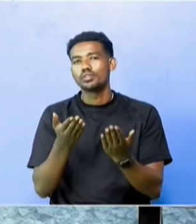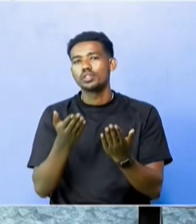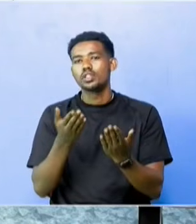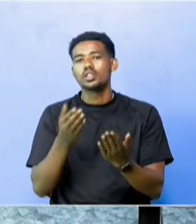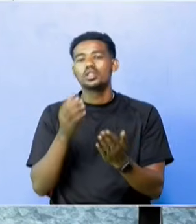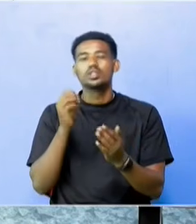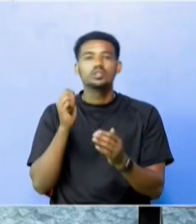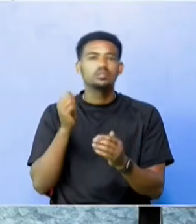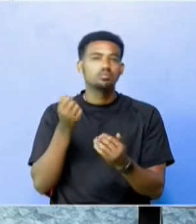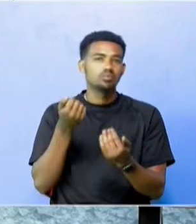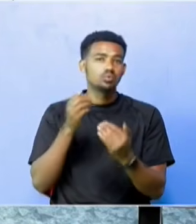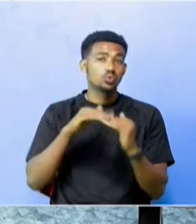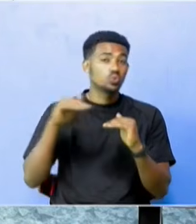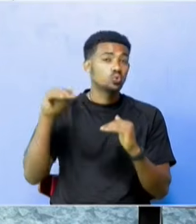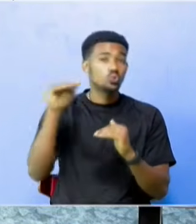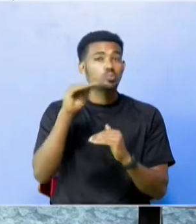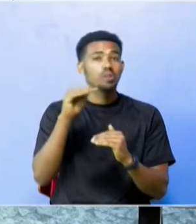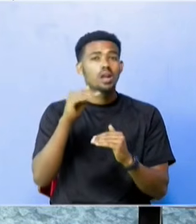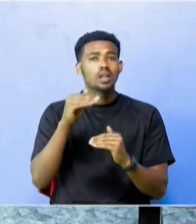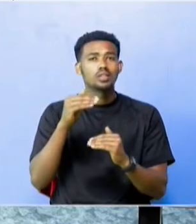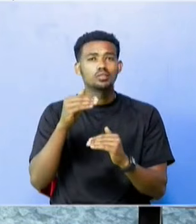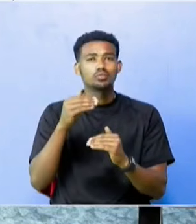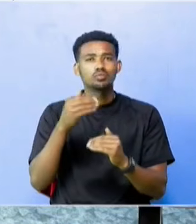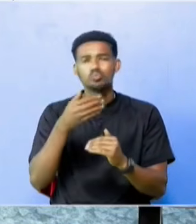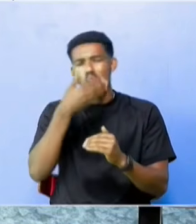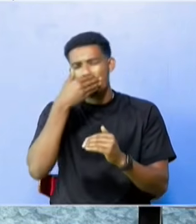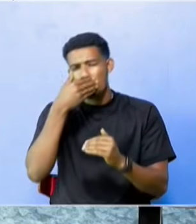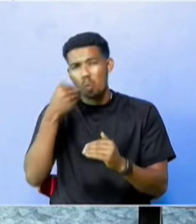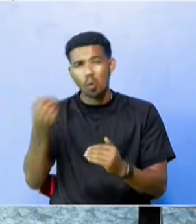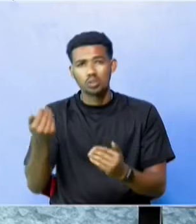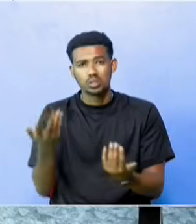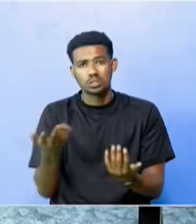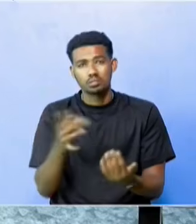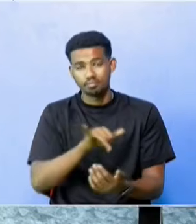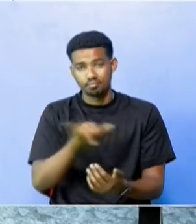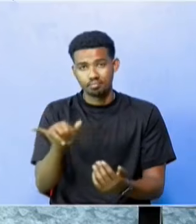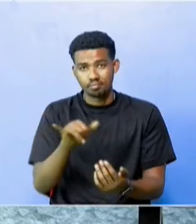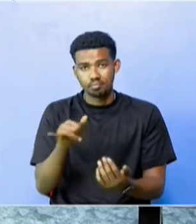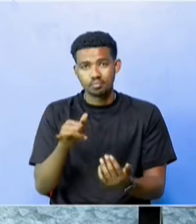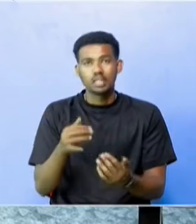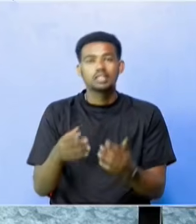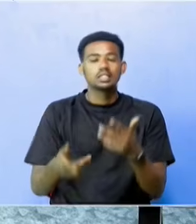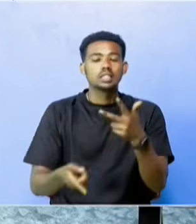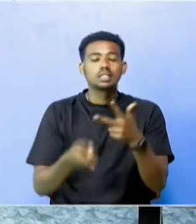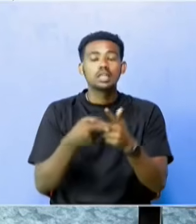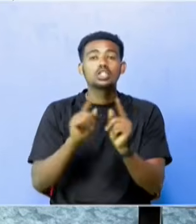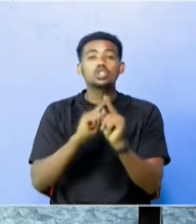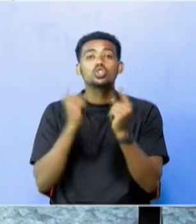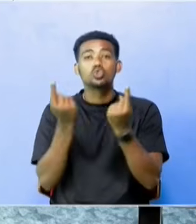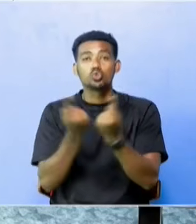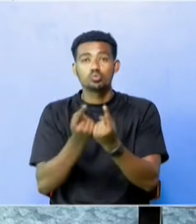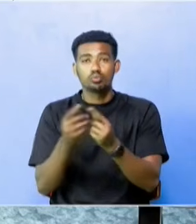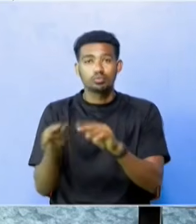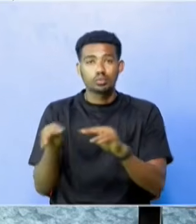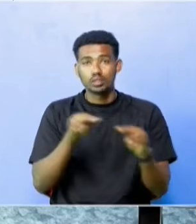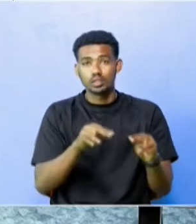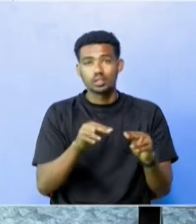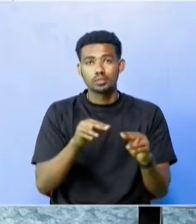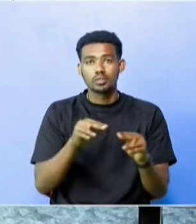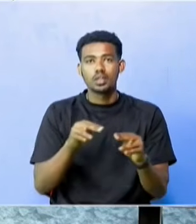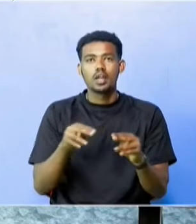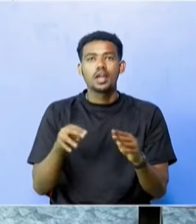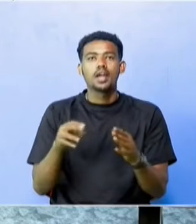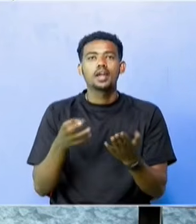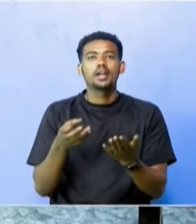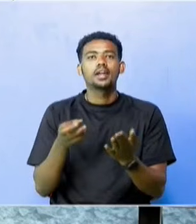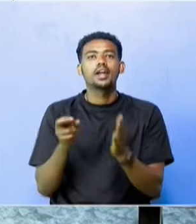superlative, we add what? Most. The third group or the third category, irregular